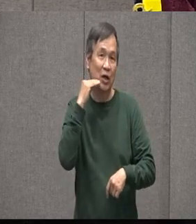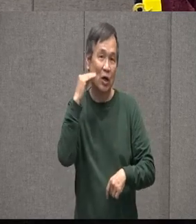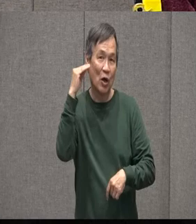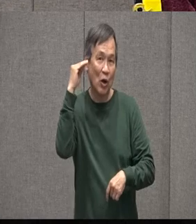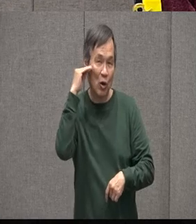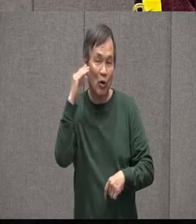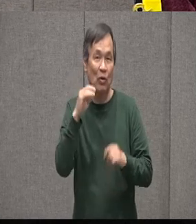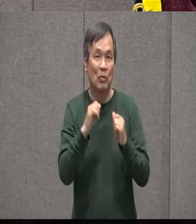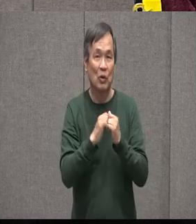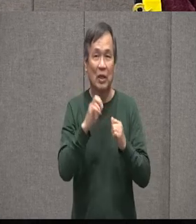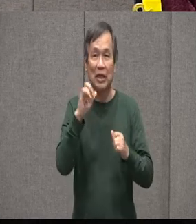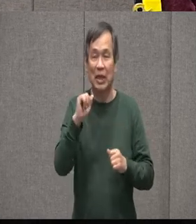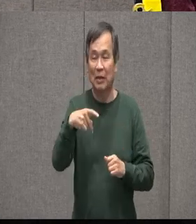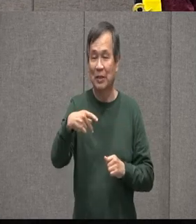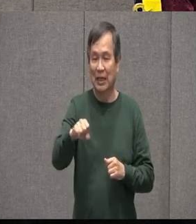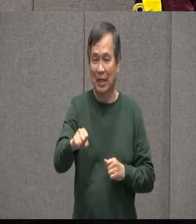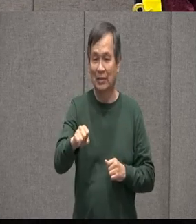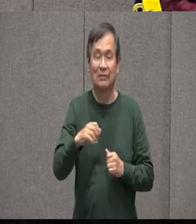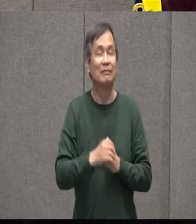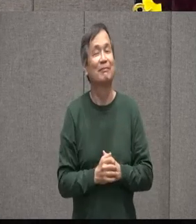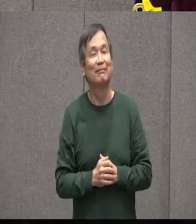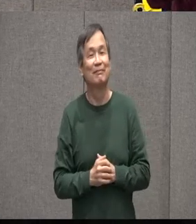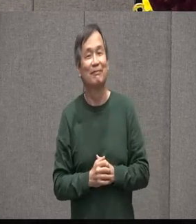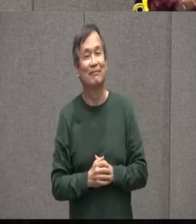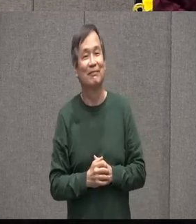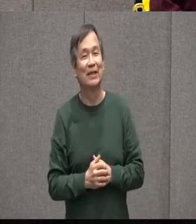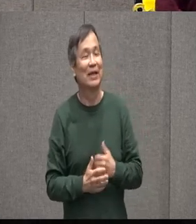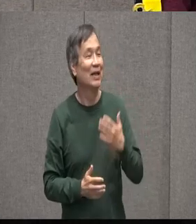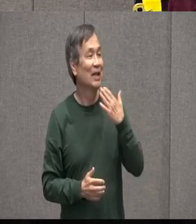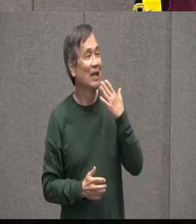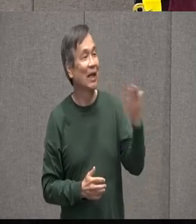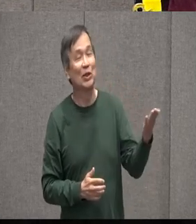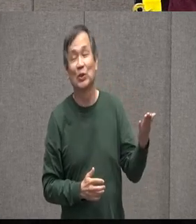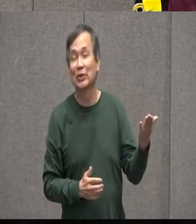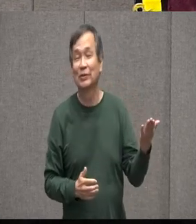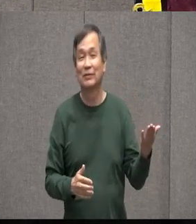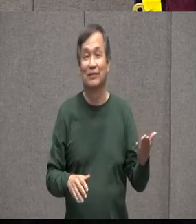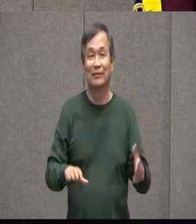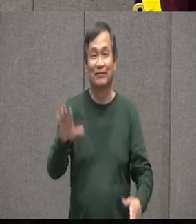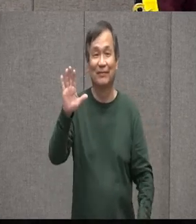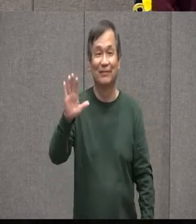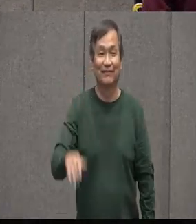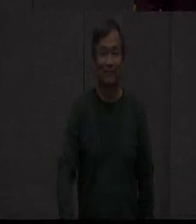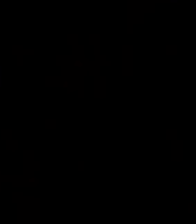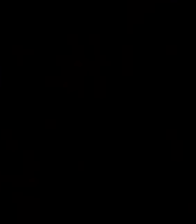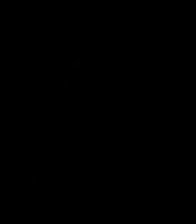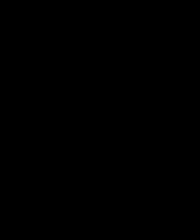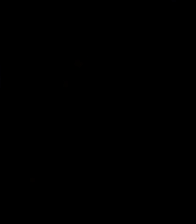APS, at home at 8 with APS. Thanks for being with us today. Thanks, mathematicians.